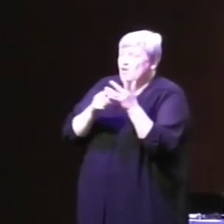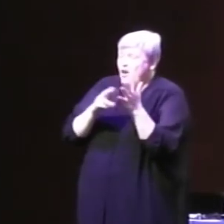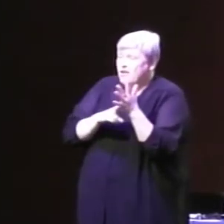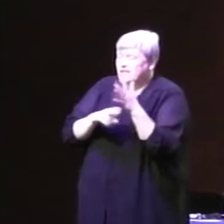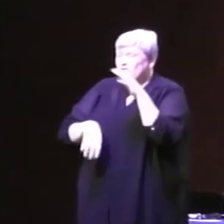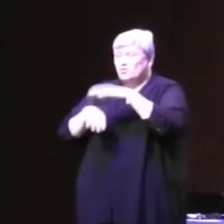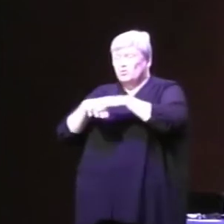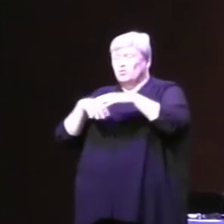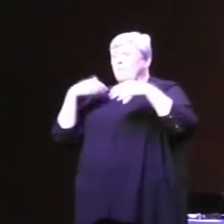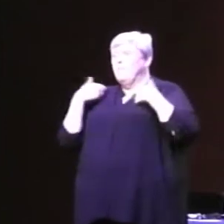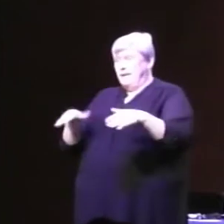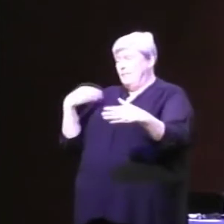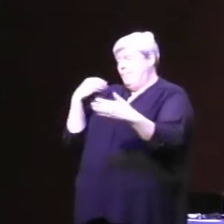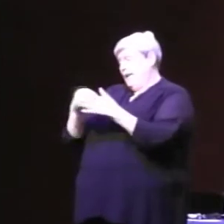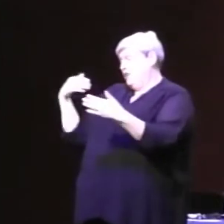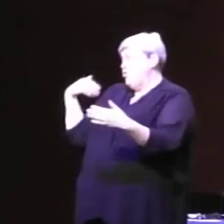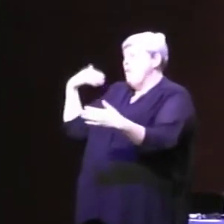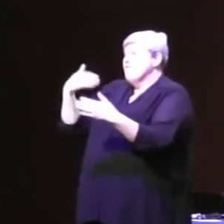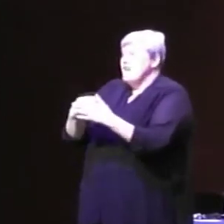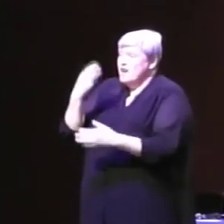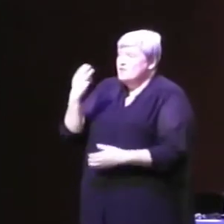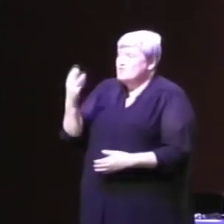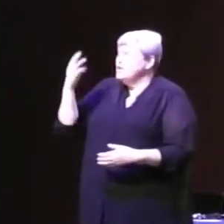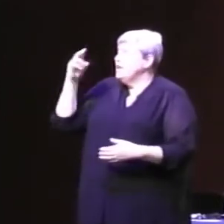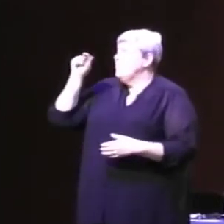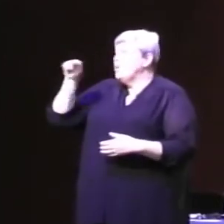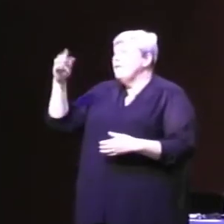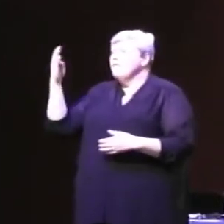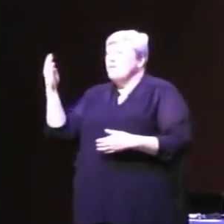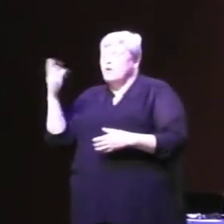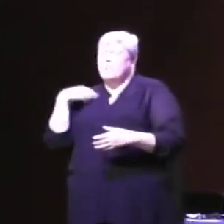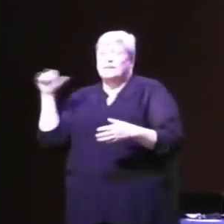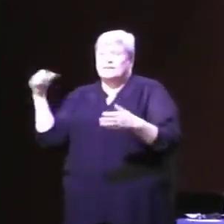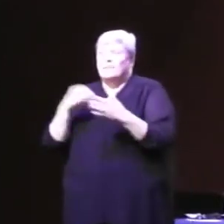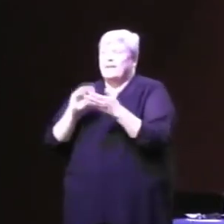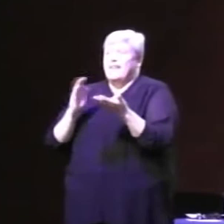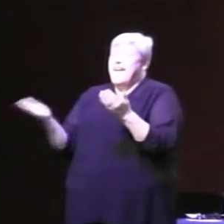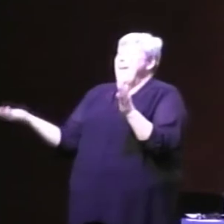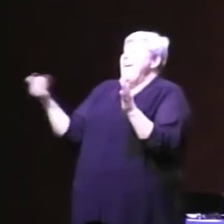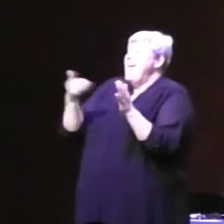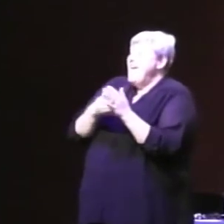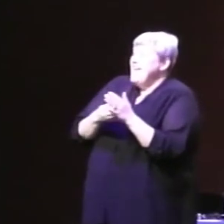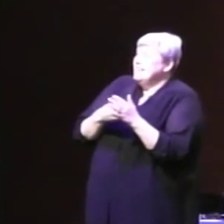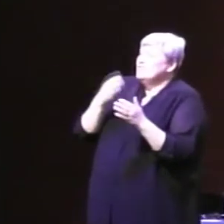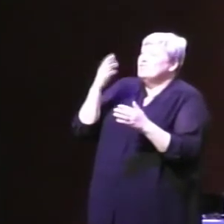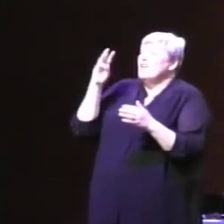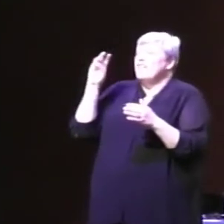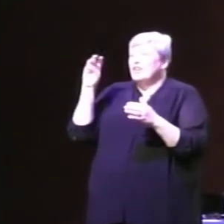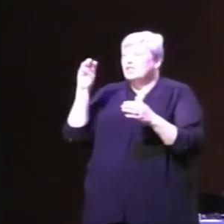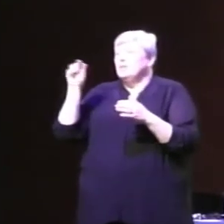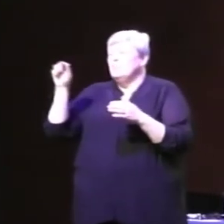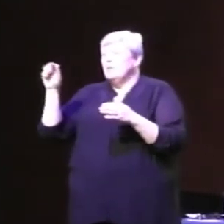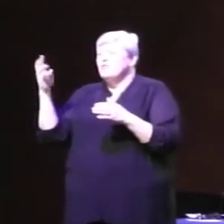paid £3.4 billion and must pay a further £13.4 billion between 2014 and